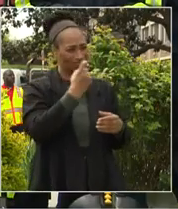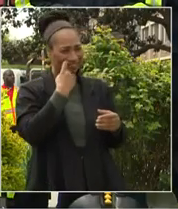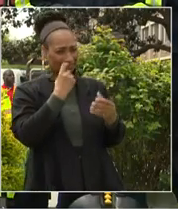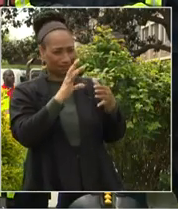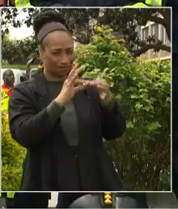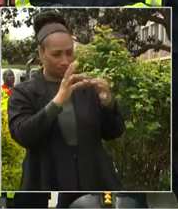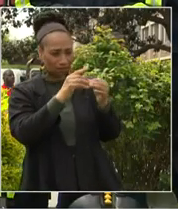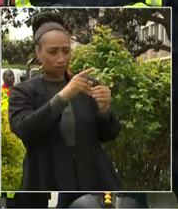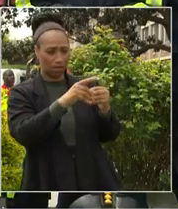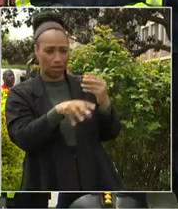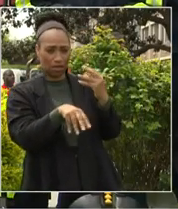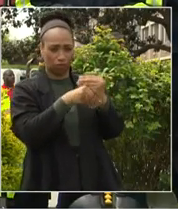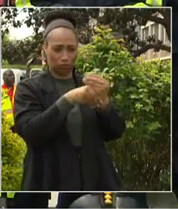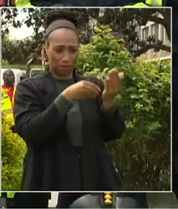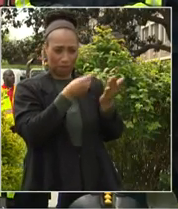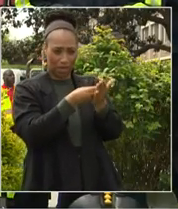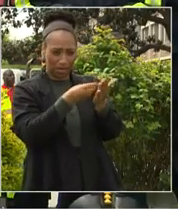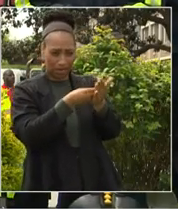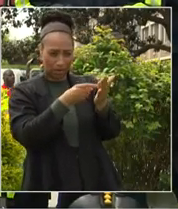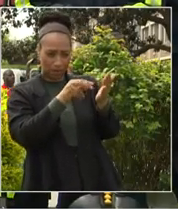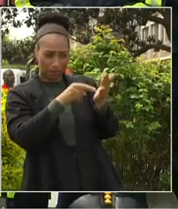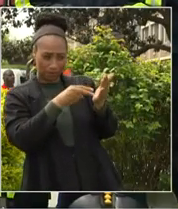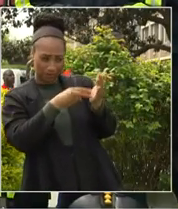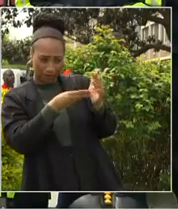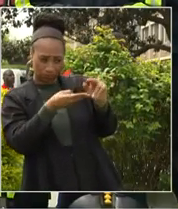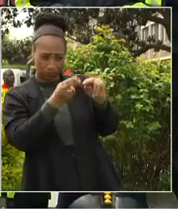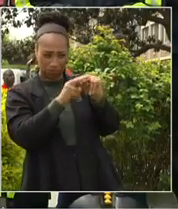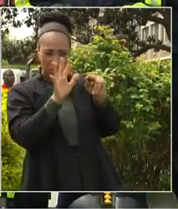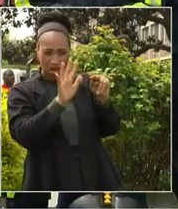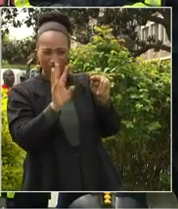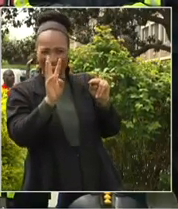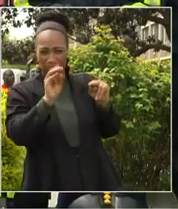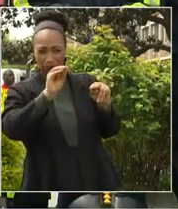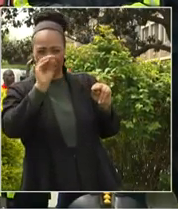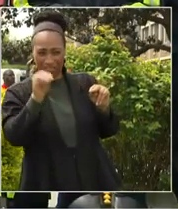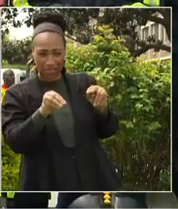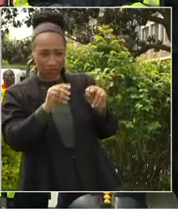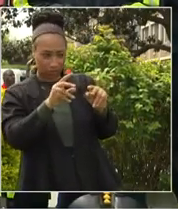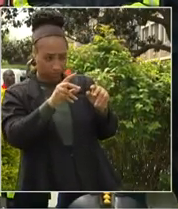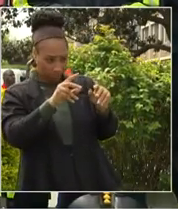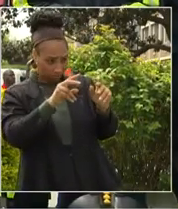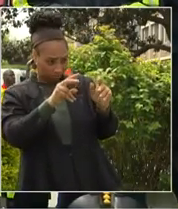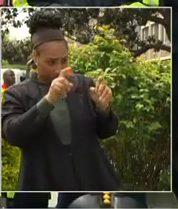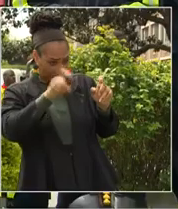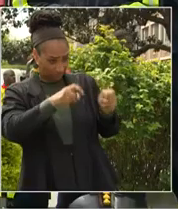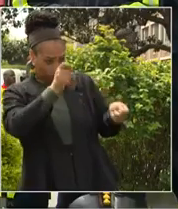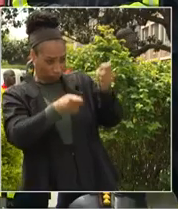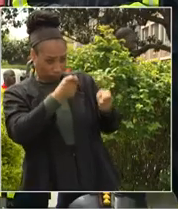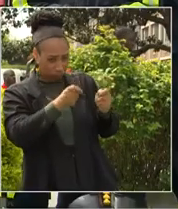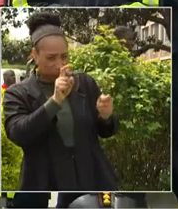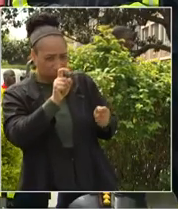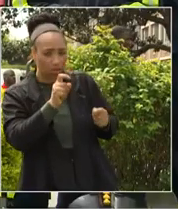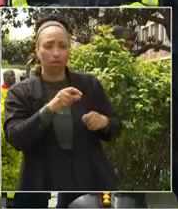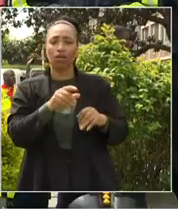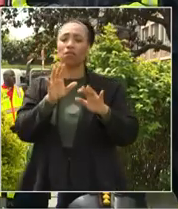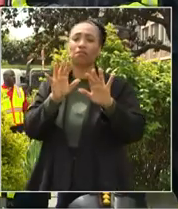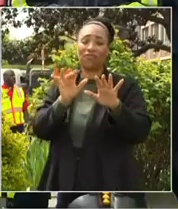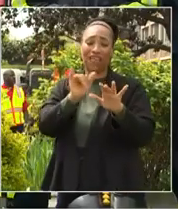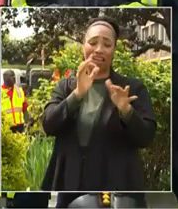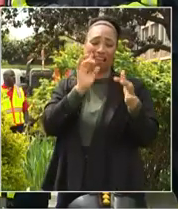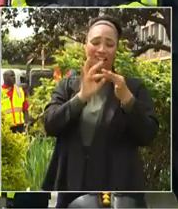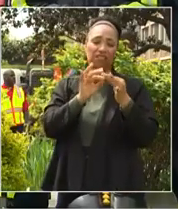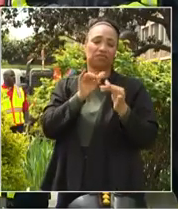6% wouldn't need to be adjusted for within 30 days? It's irrelevant, I think. I think that's